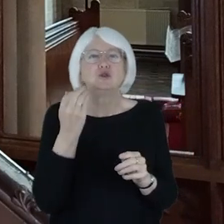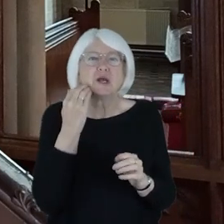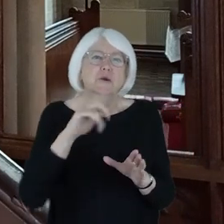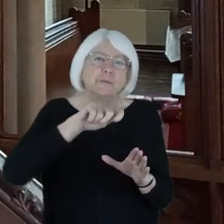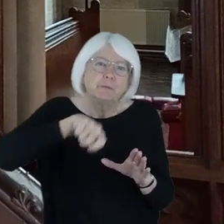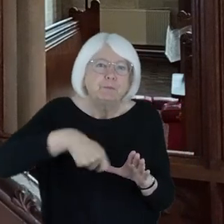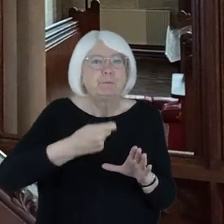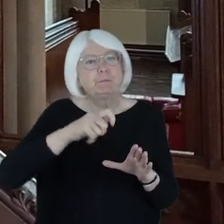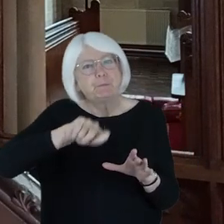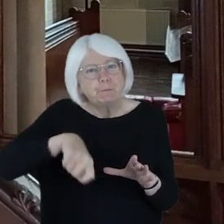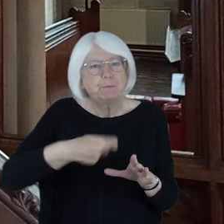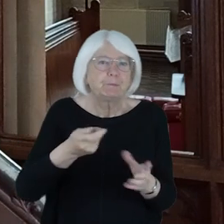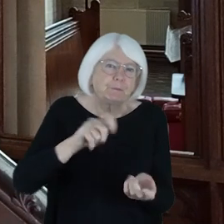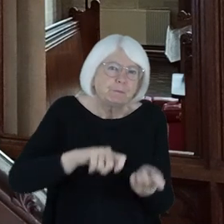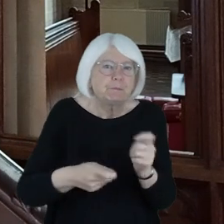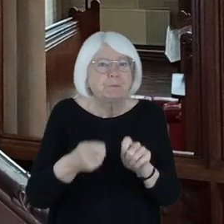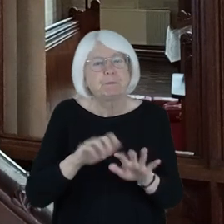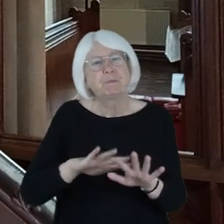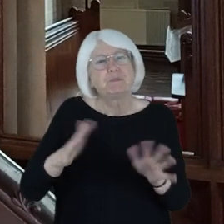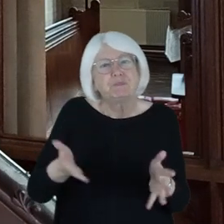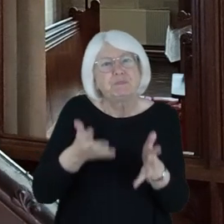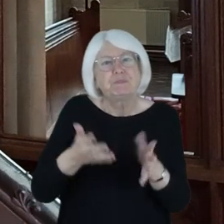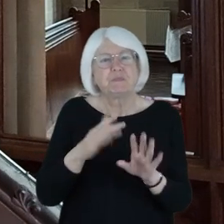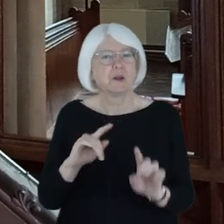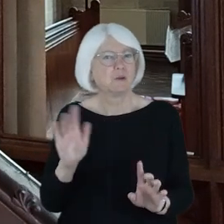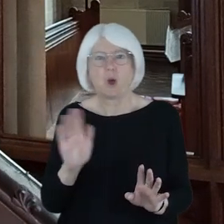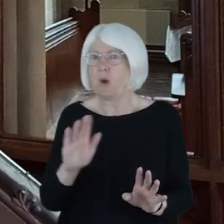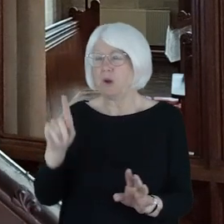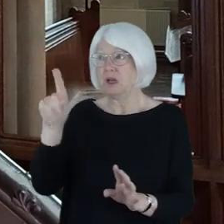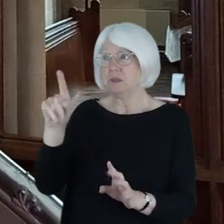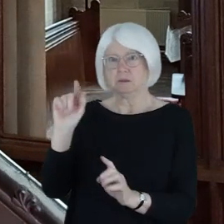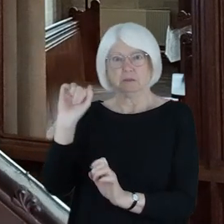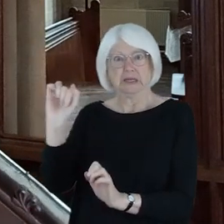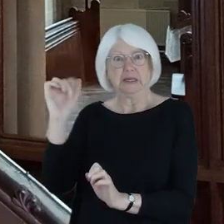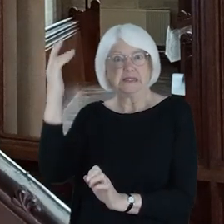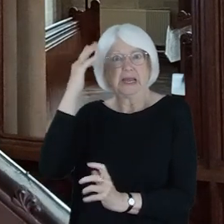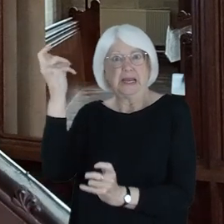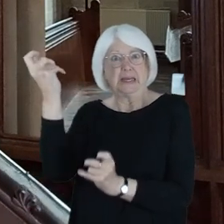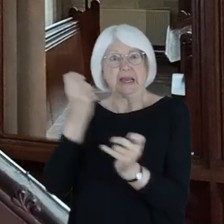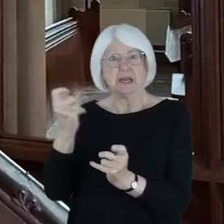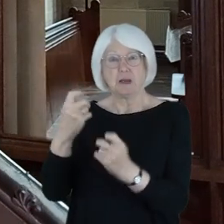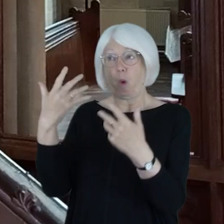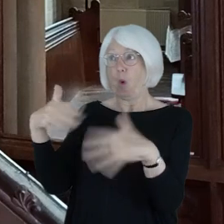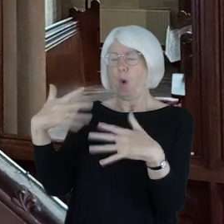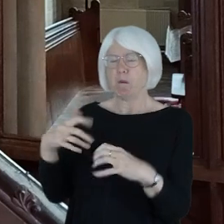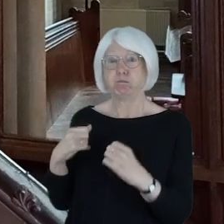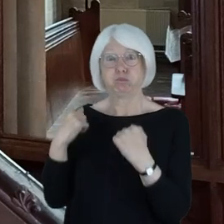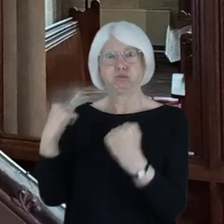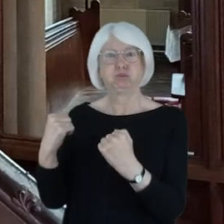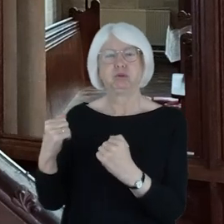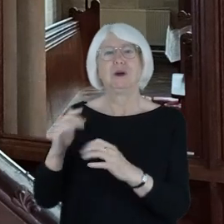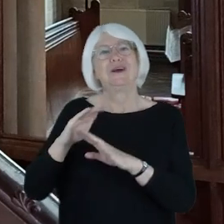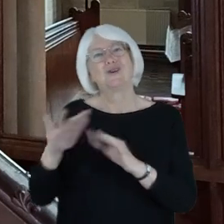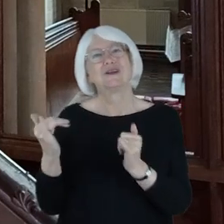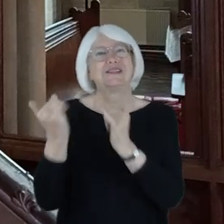egg whites. It is the inauguration of Christ's kingdom that is an event not to be celebrated with street parties